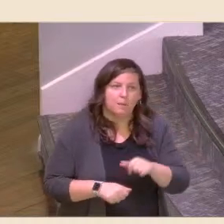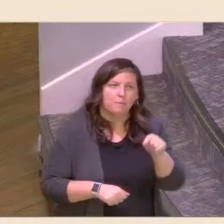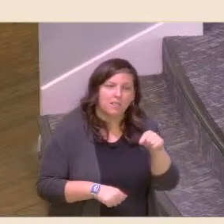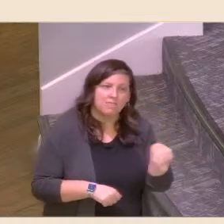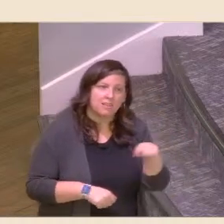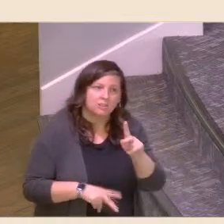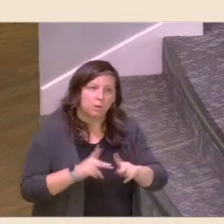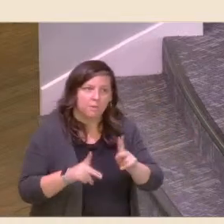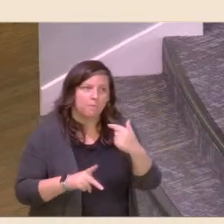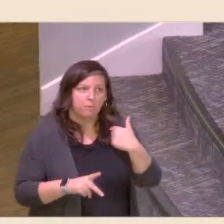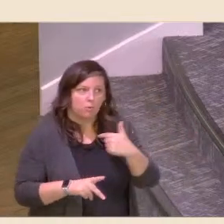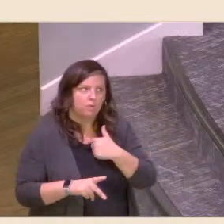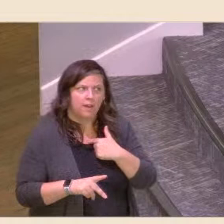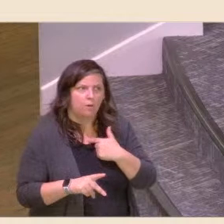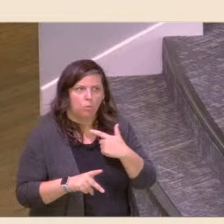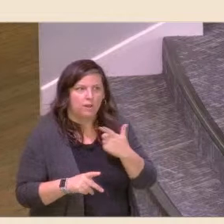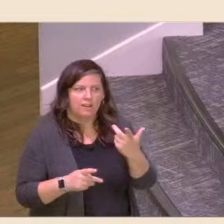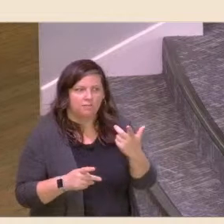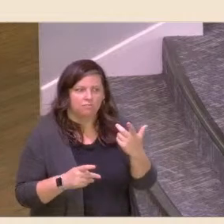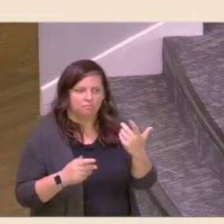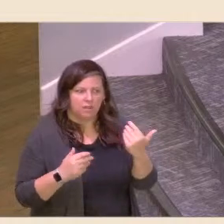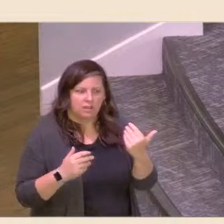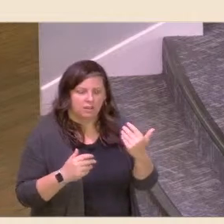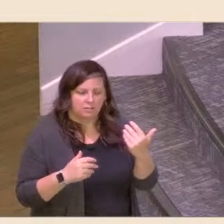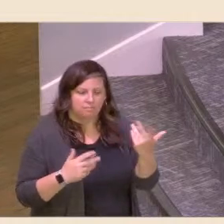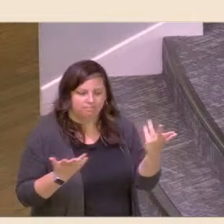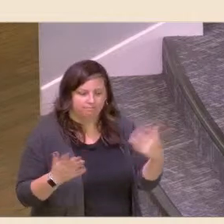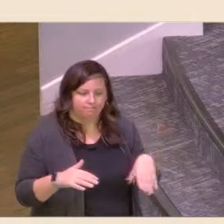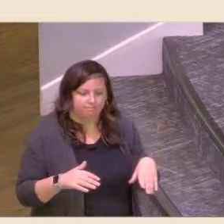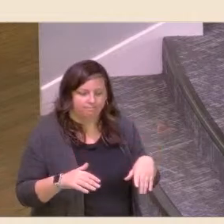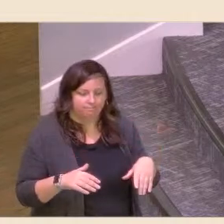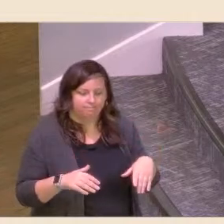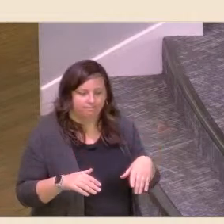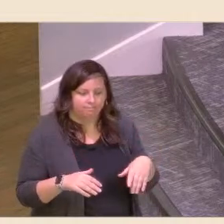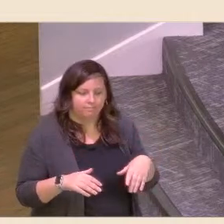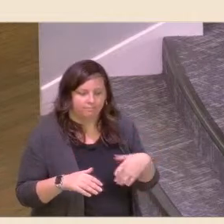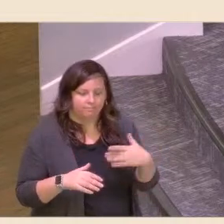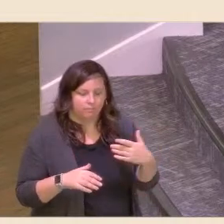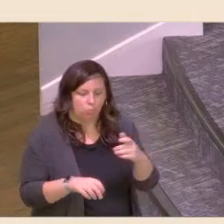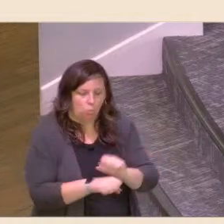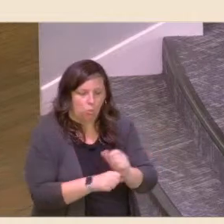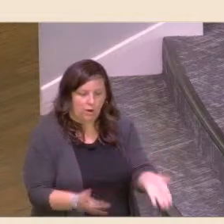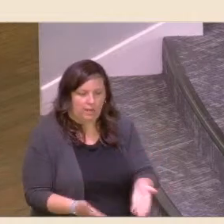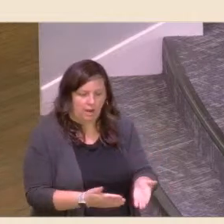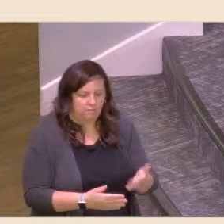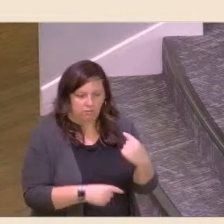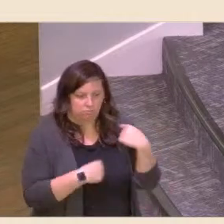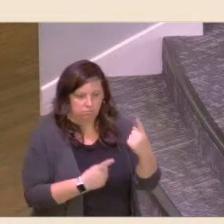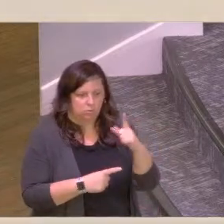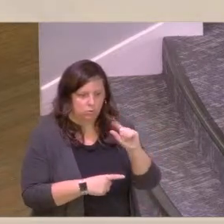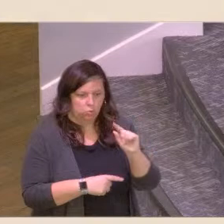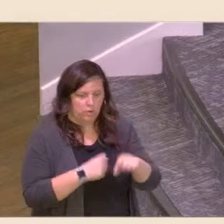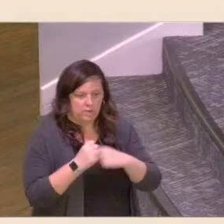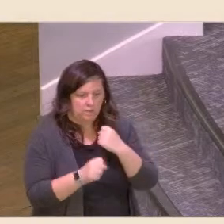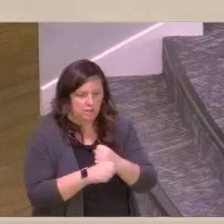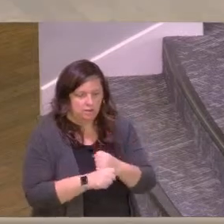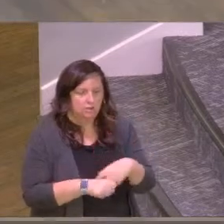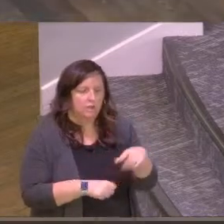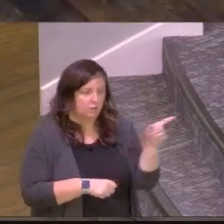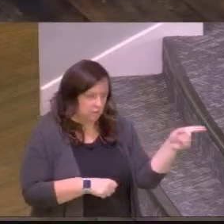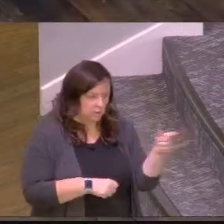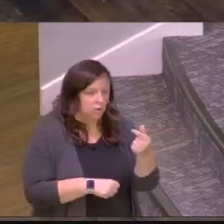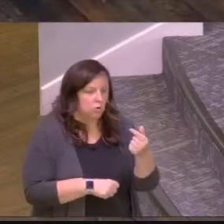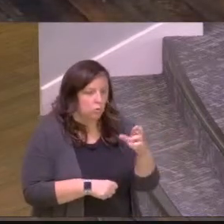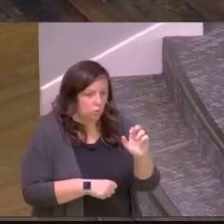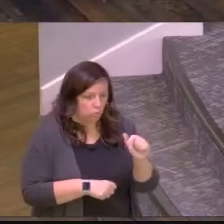probably over 20 years in the schools. Okay, Back when Monica Knight was here and she was over family engagement, and Mr. Greg Davis was in that role.